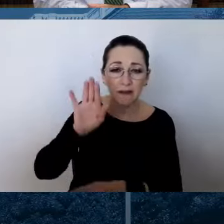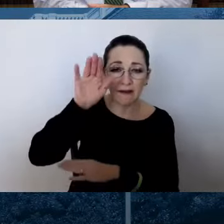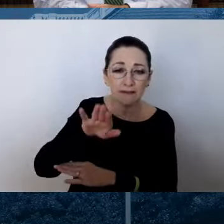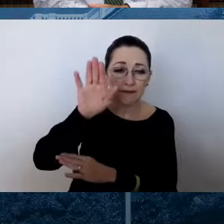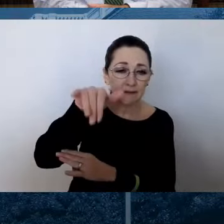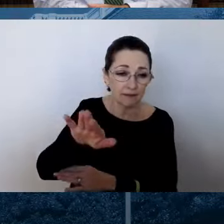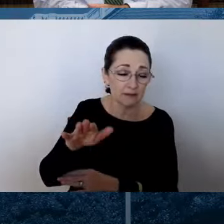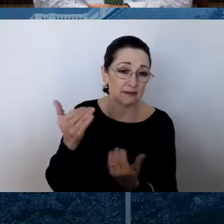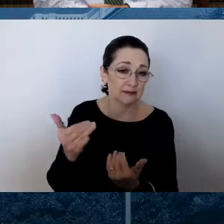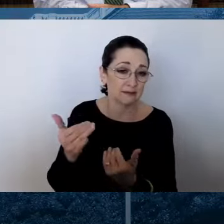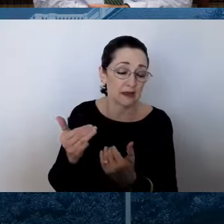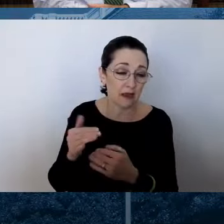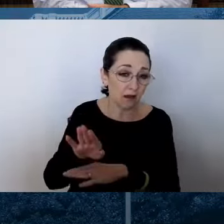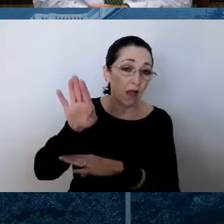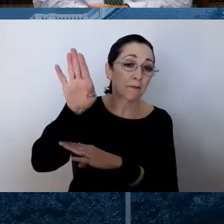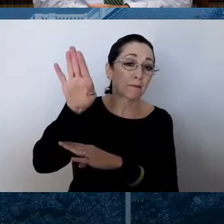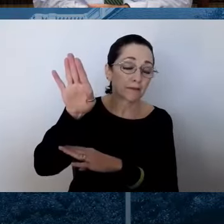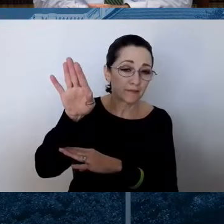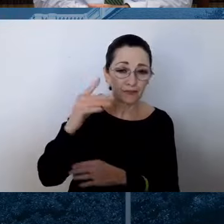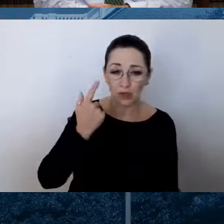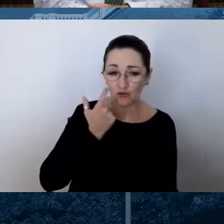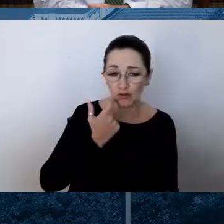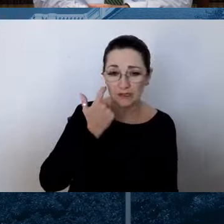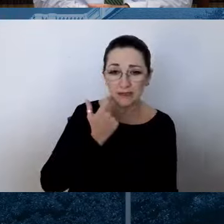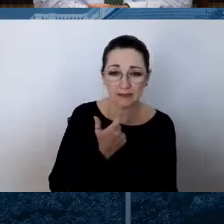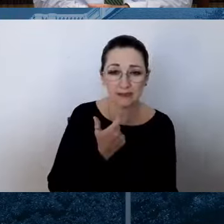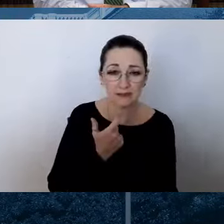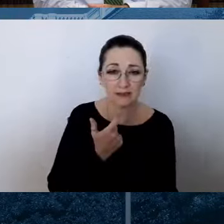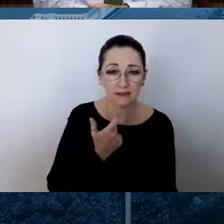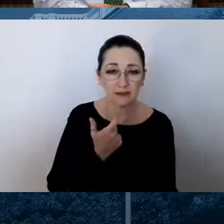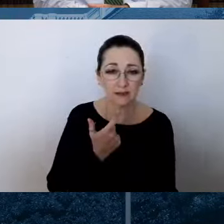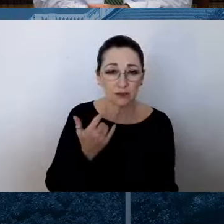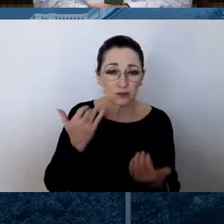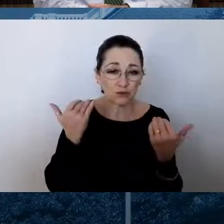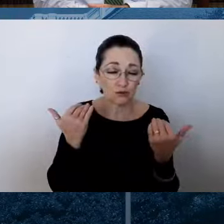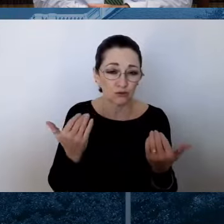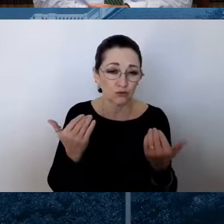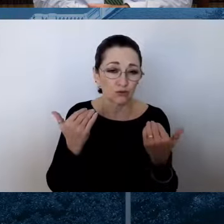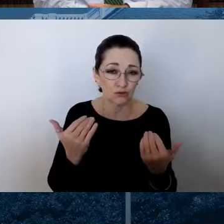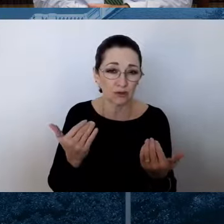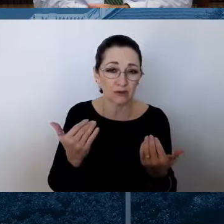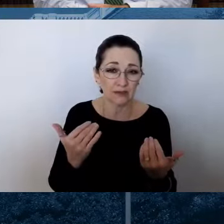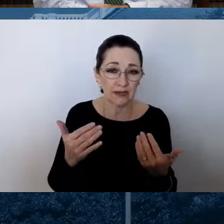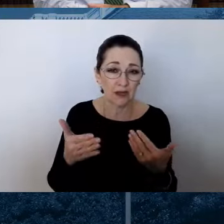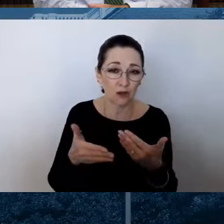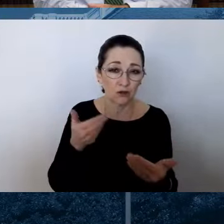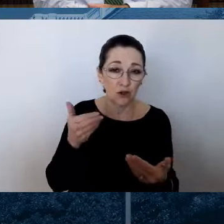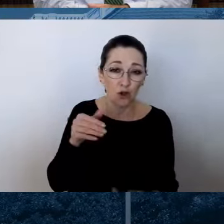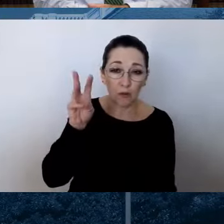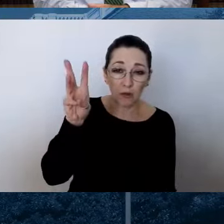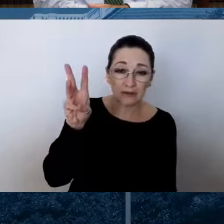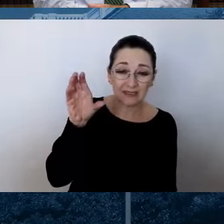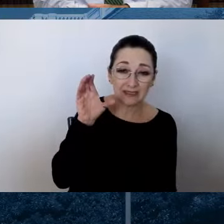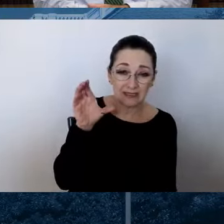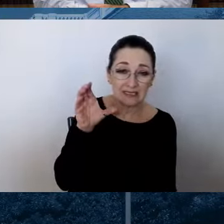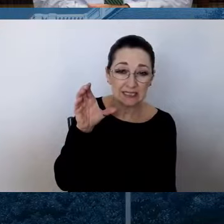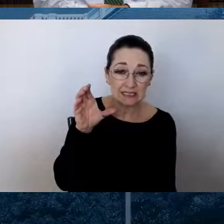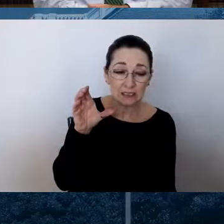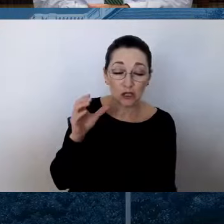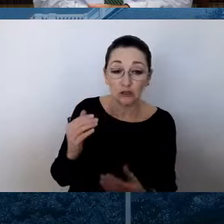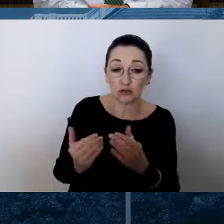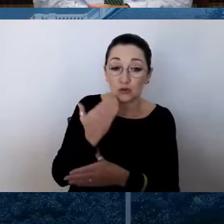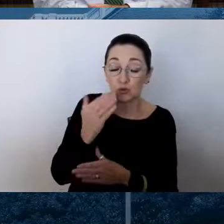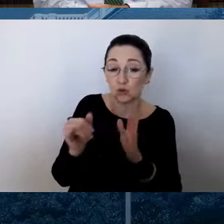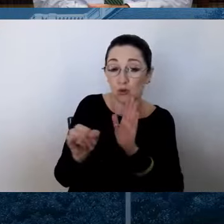up in recent days, but now it's approaching 600. To give you some idea, when